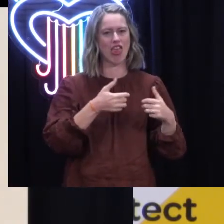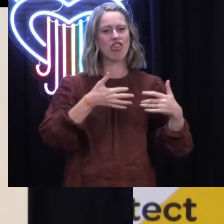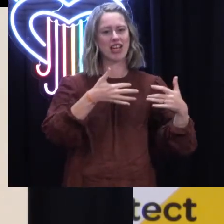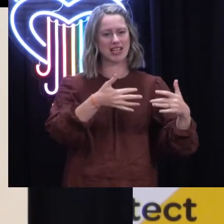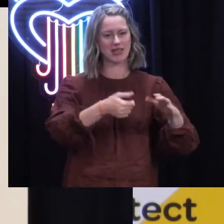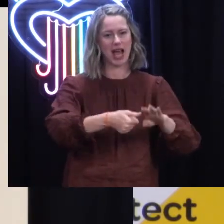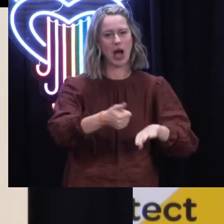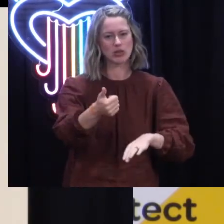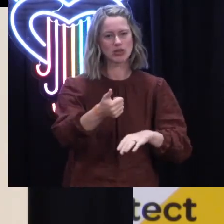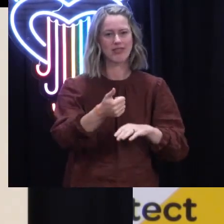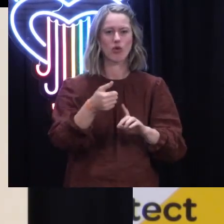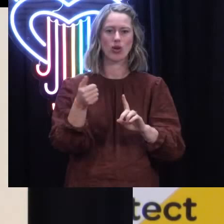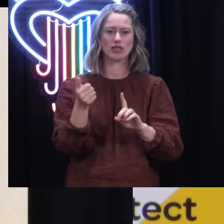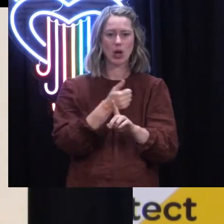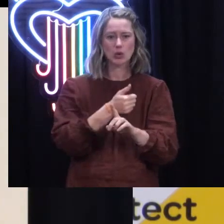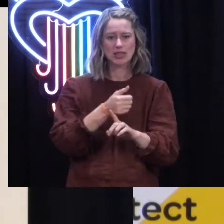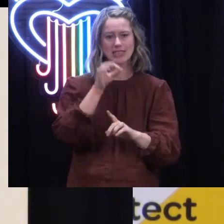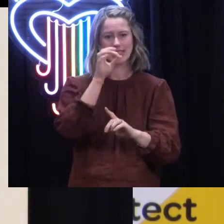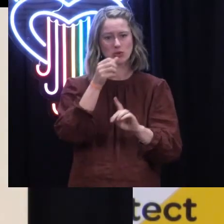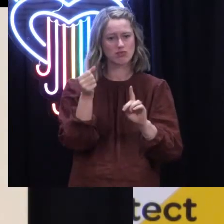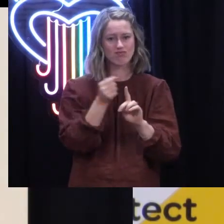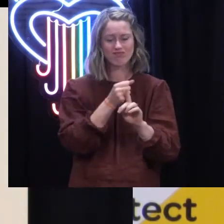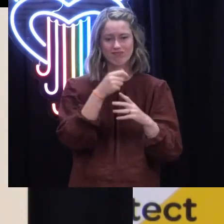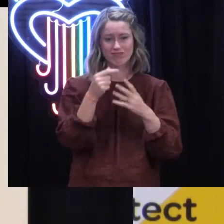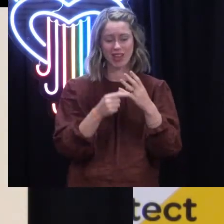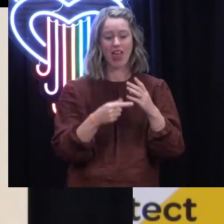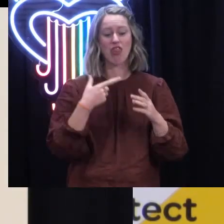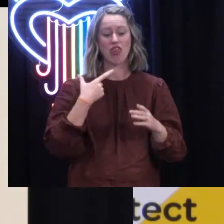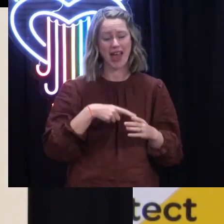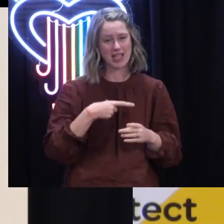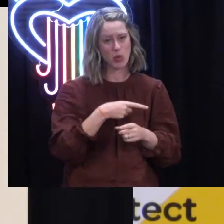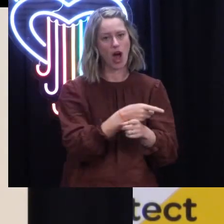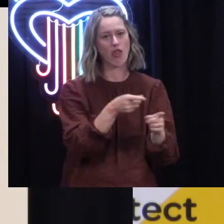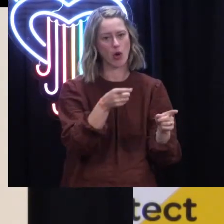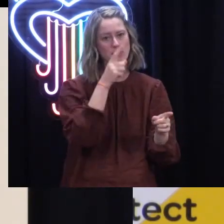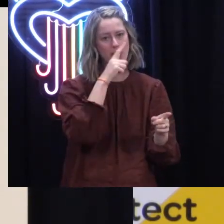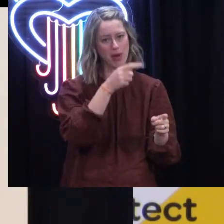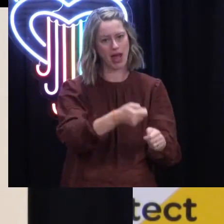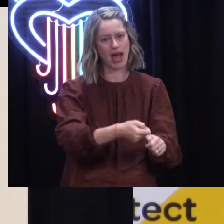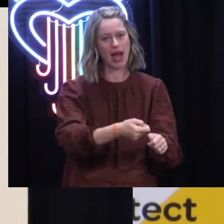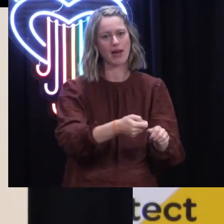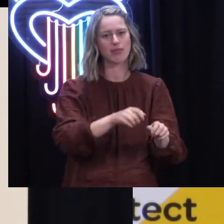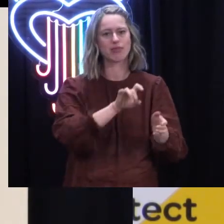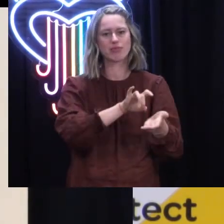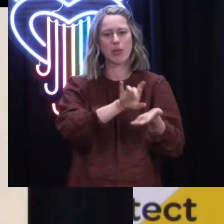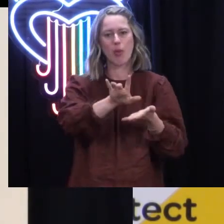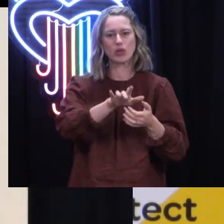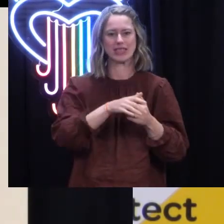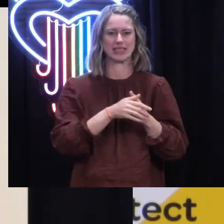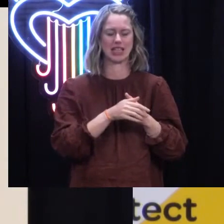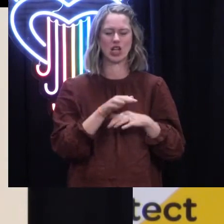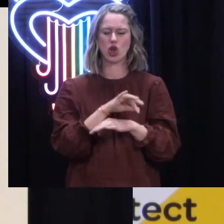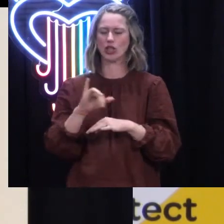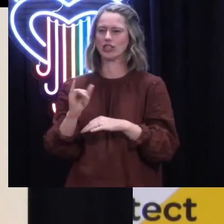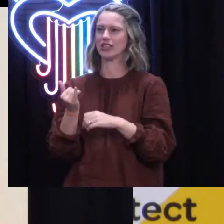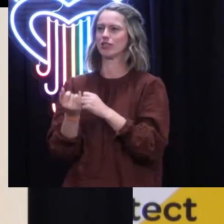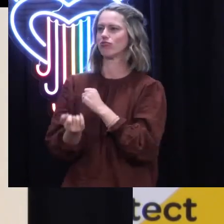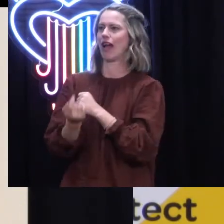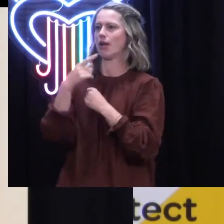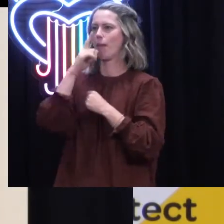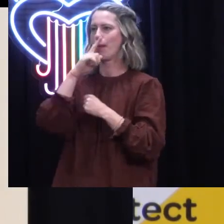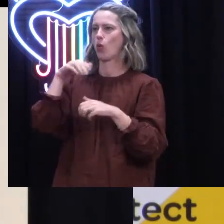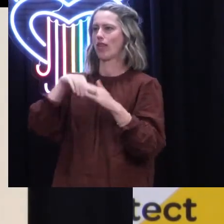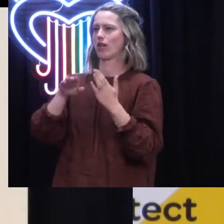for assault, sexual offending and so on, that represents the vast bulk of those who have been deported rather than just those who are